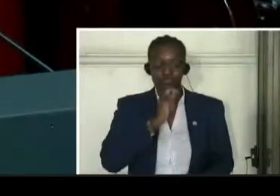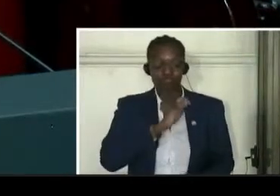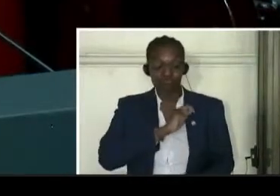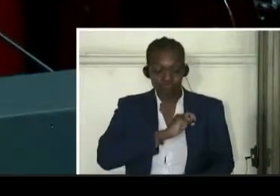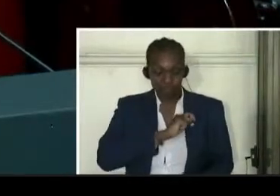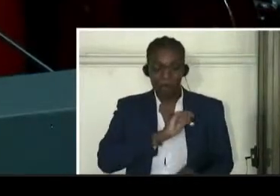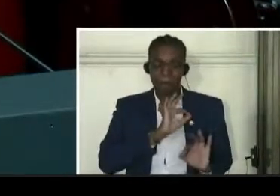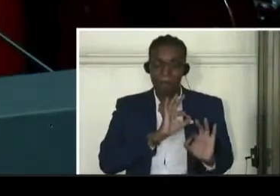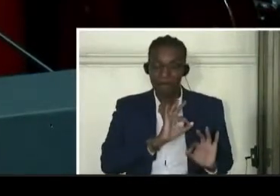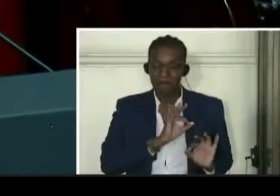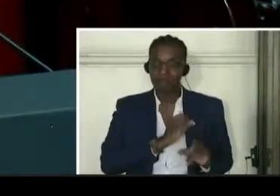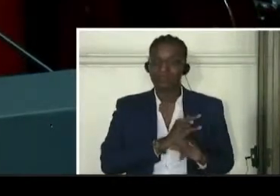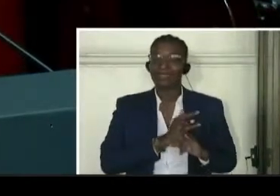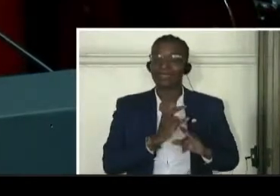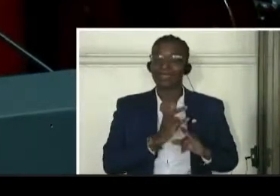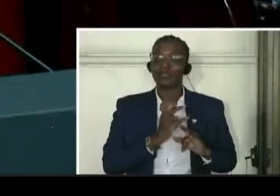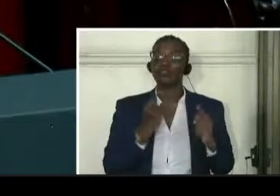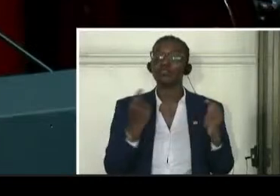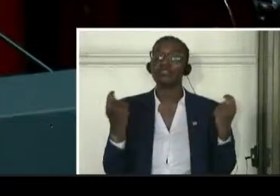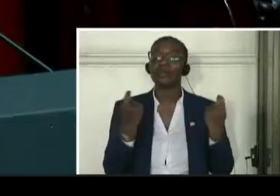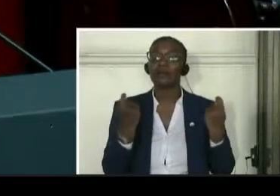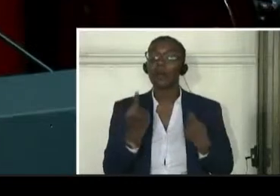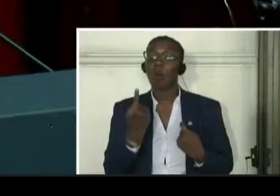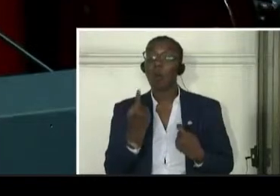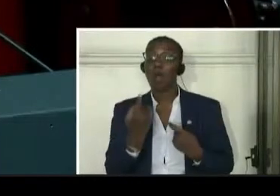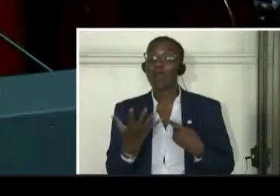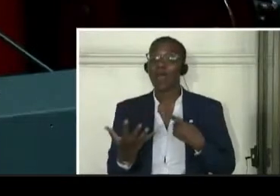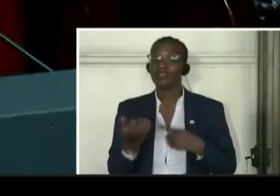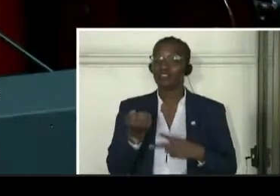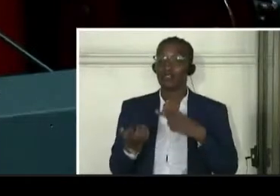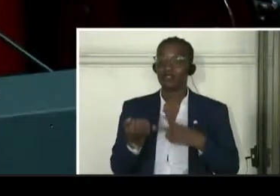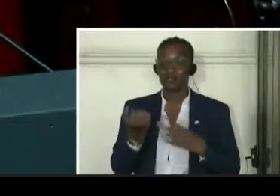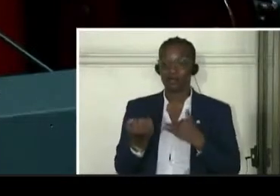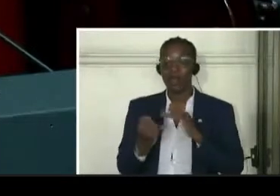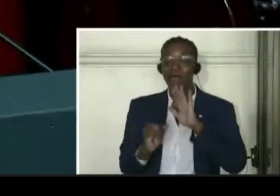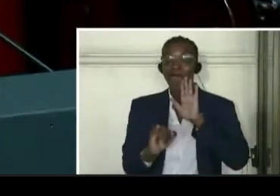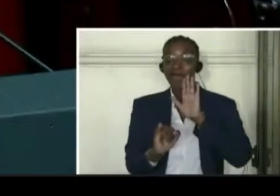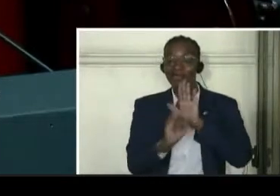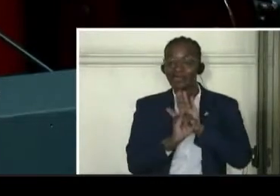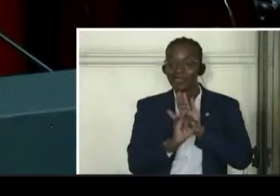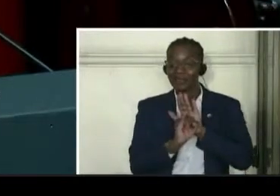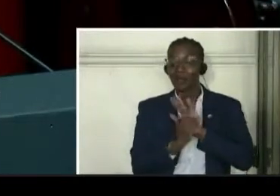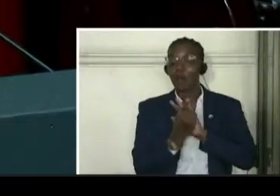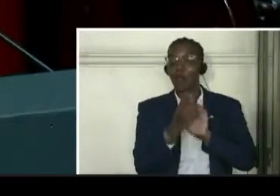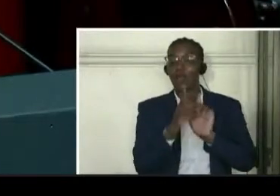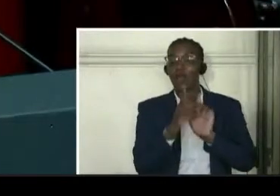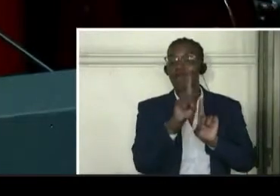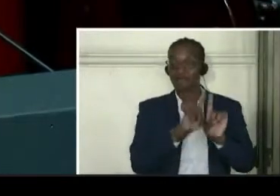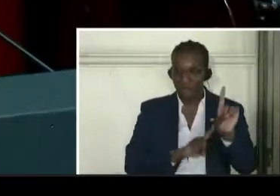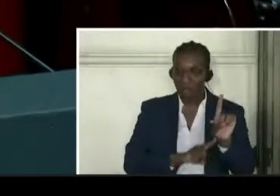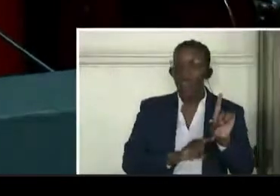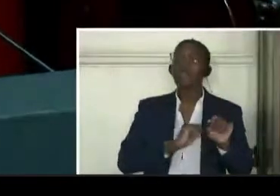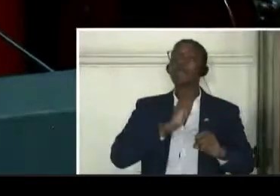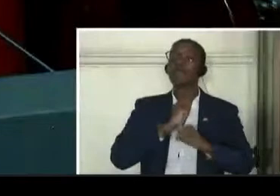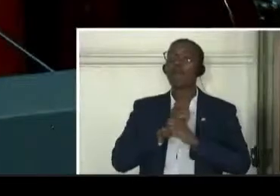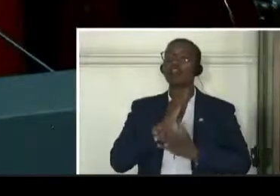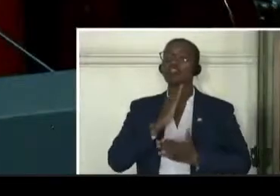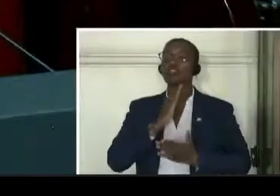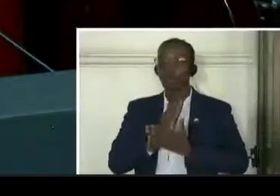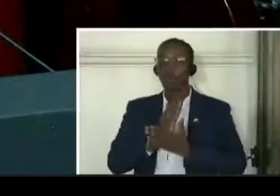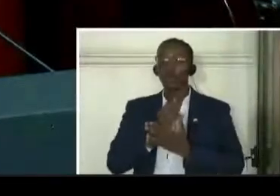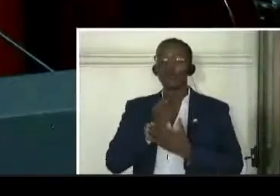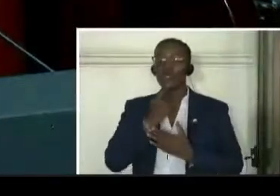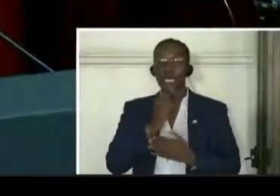success is not in celebrating one's achievements, but in identifying one's failures and acknowledging them